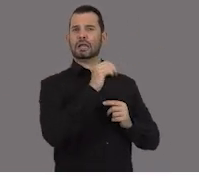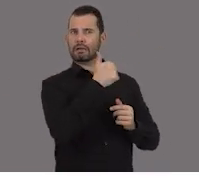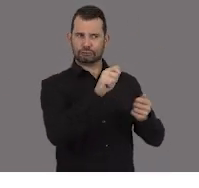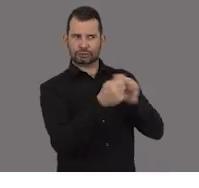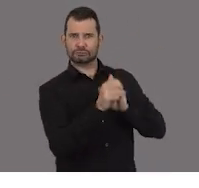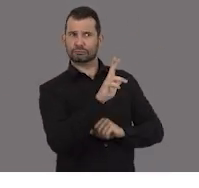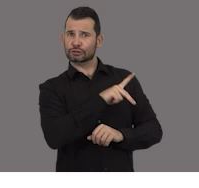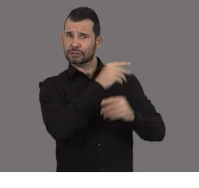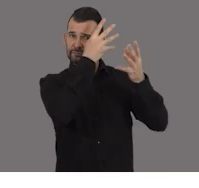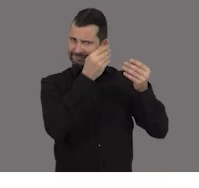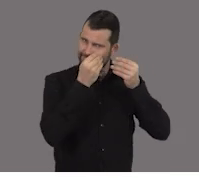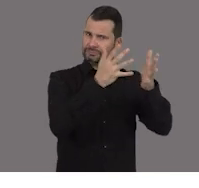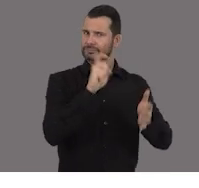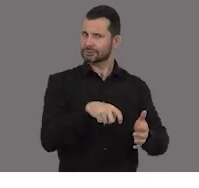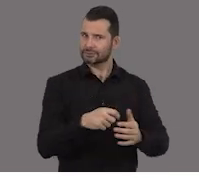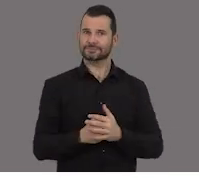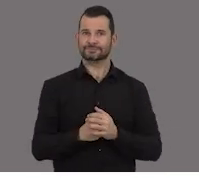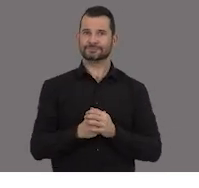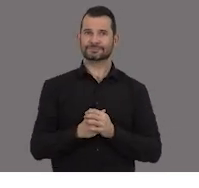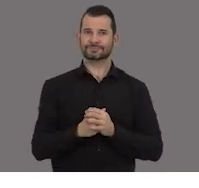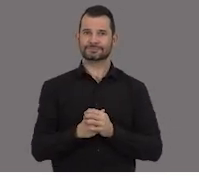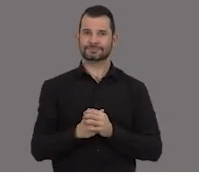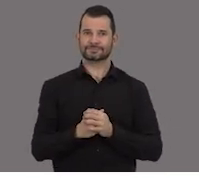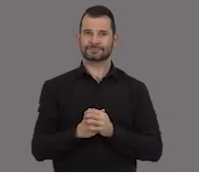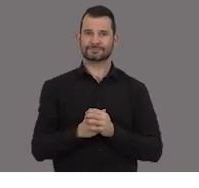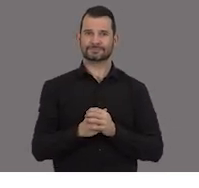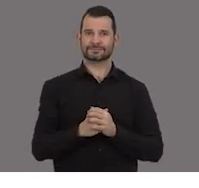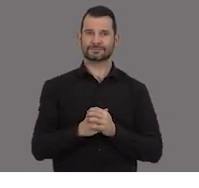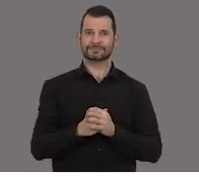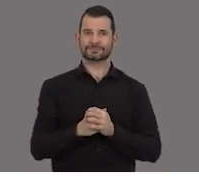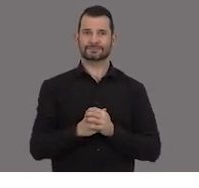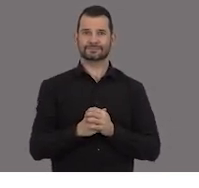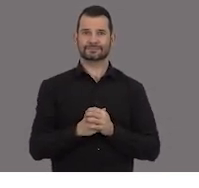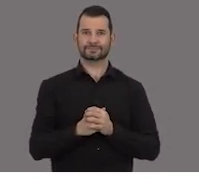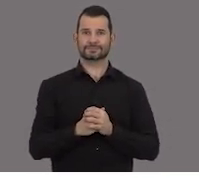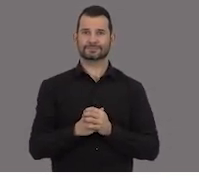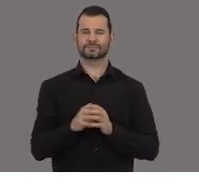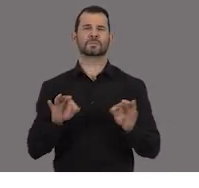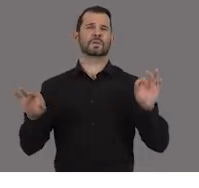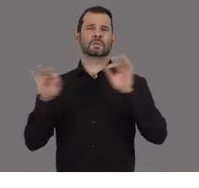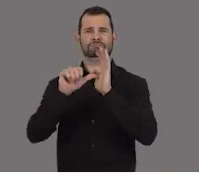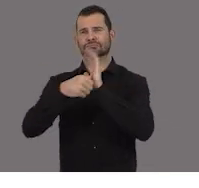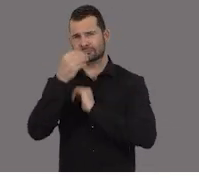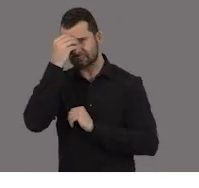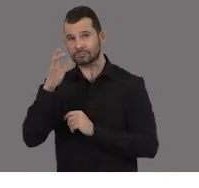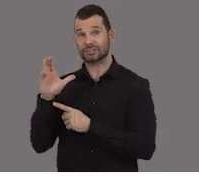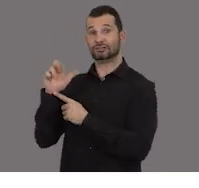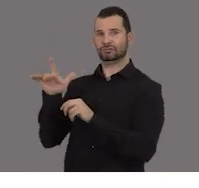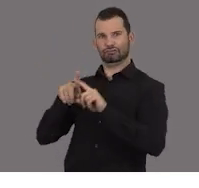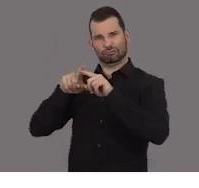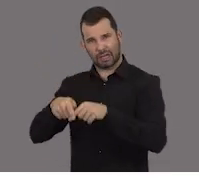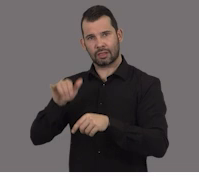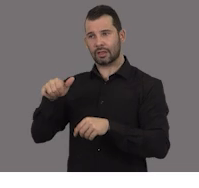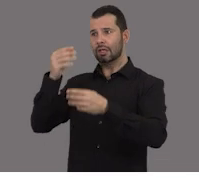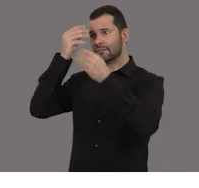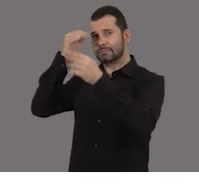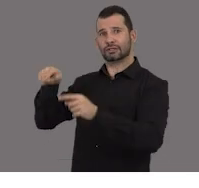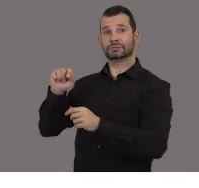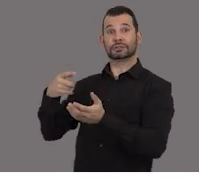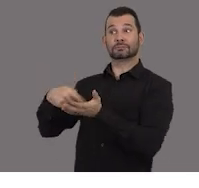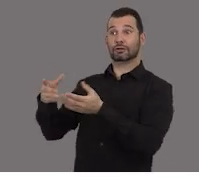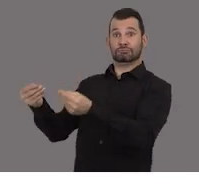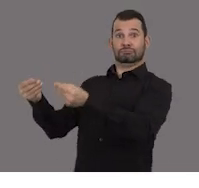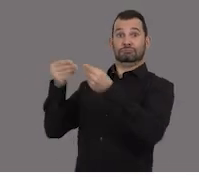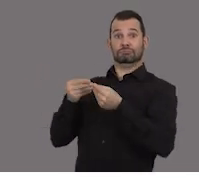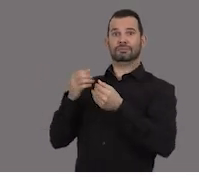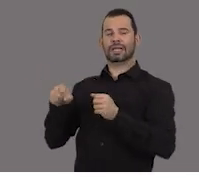the CRA of any changes to their personal information. It is important to note that the CRA